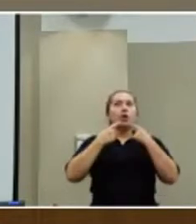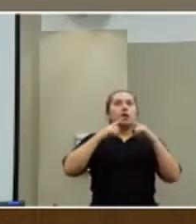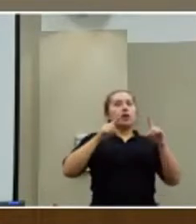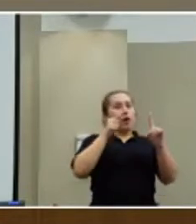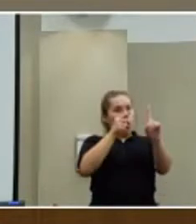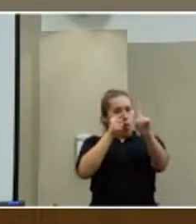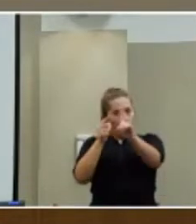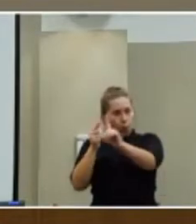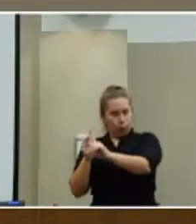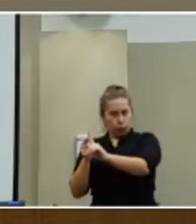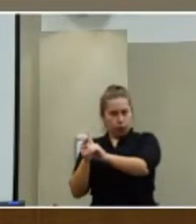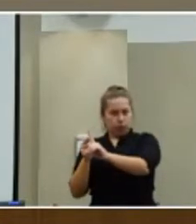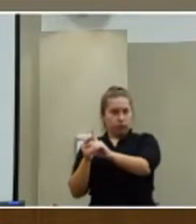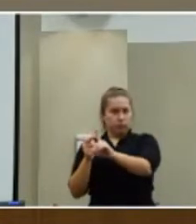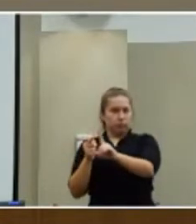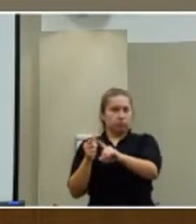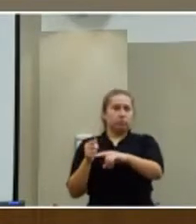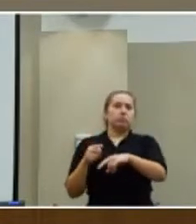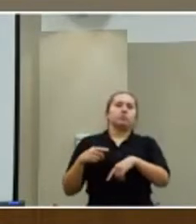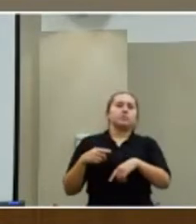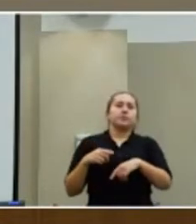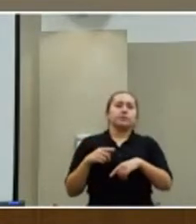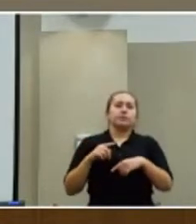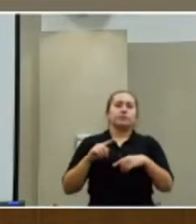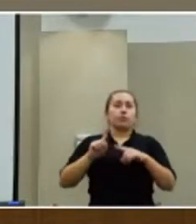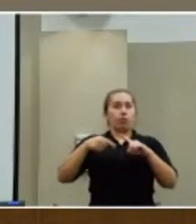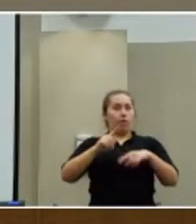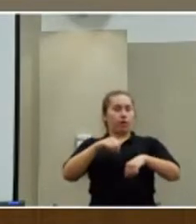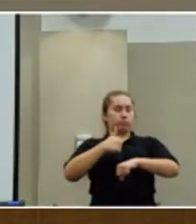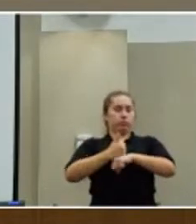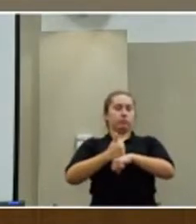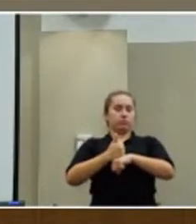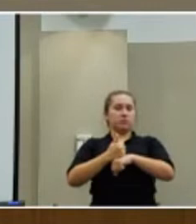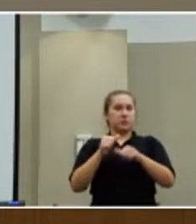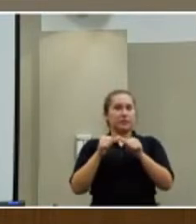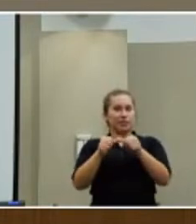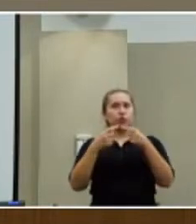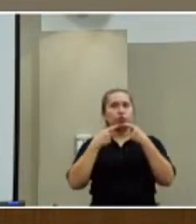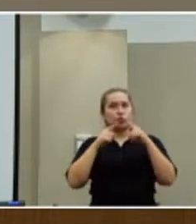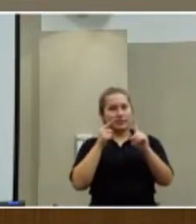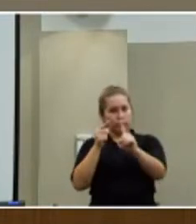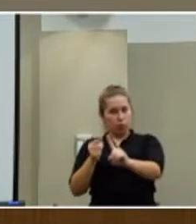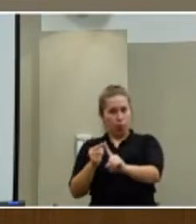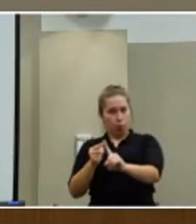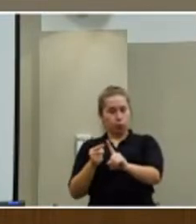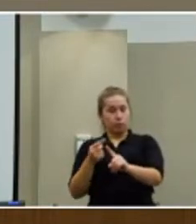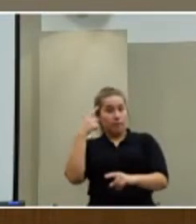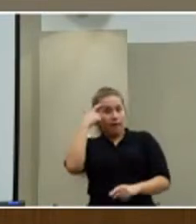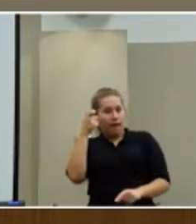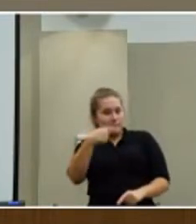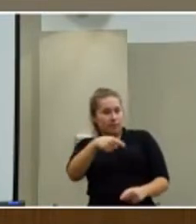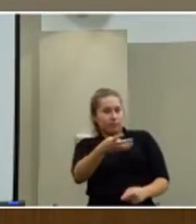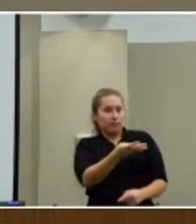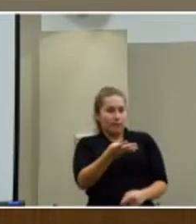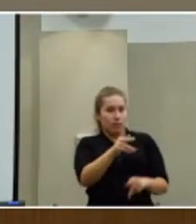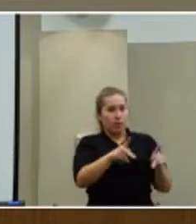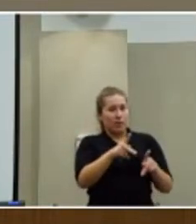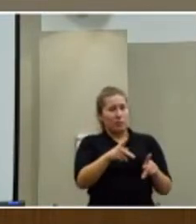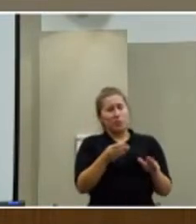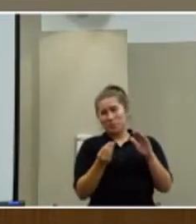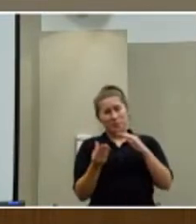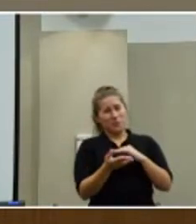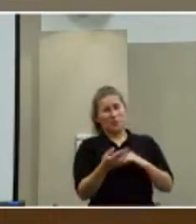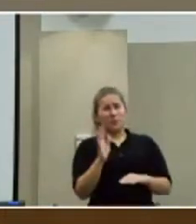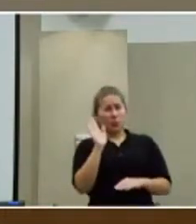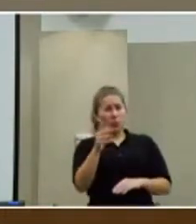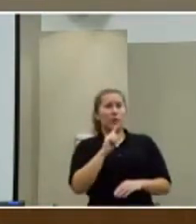and the goal of its intent when it was formed. And I can tell you this, we will miss them.